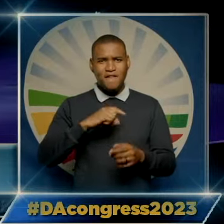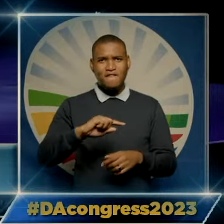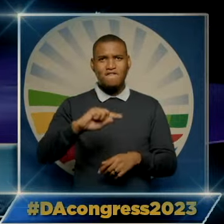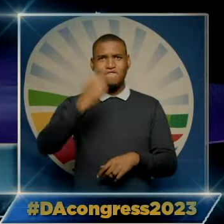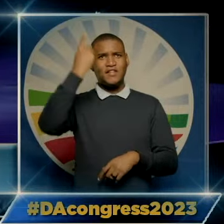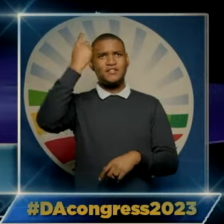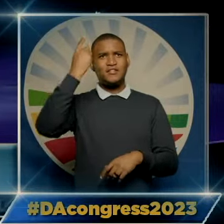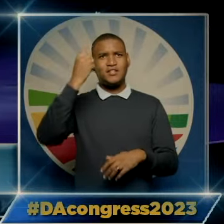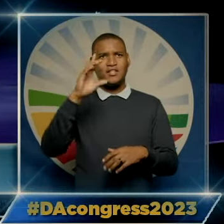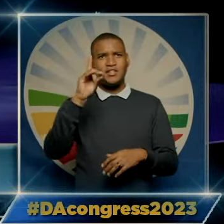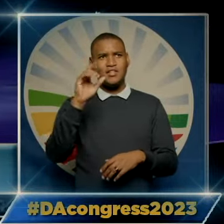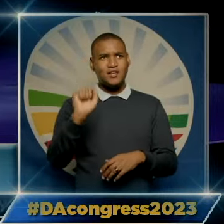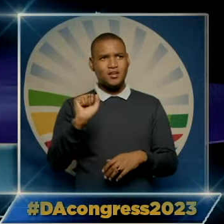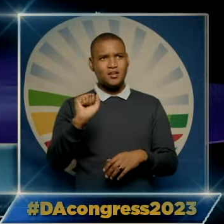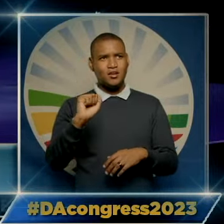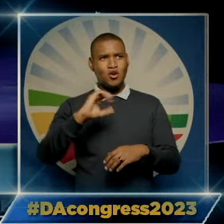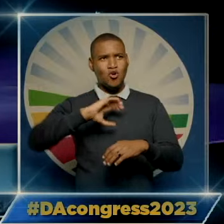Federal Congress right here.